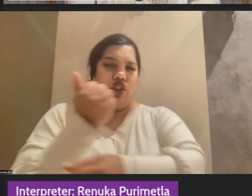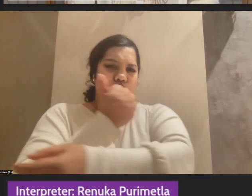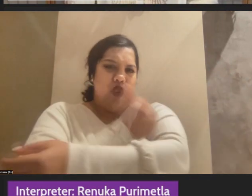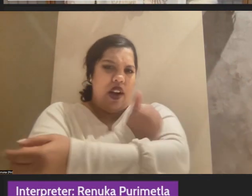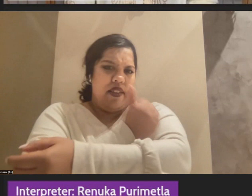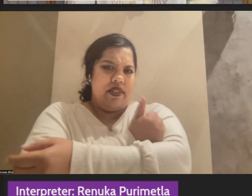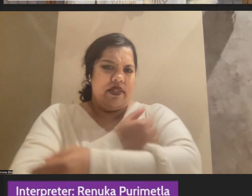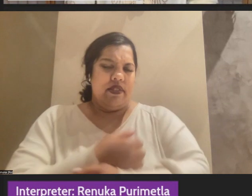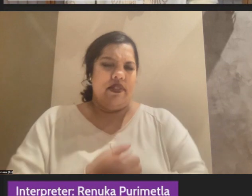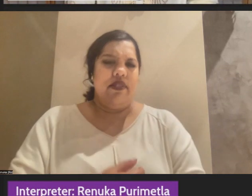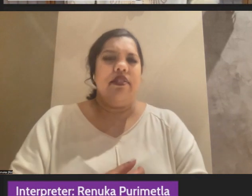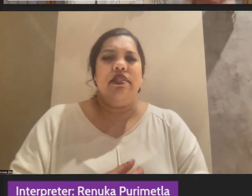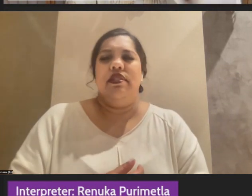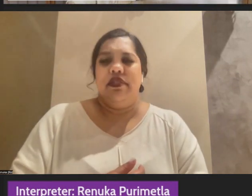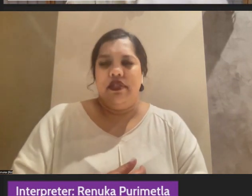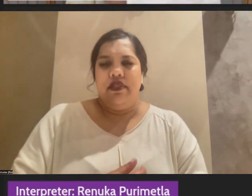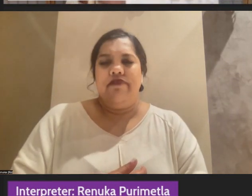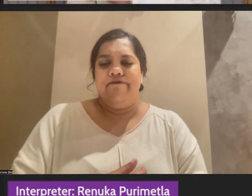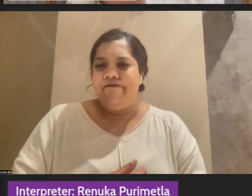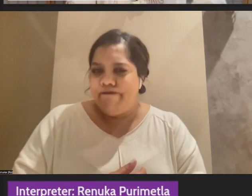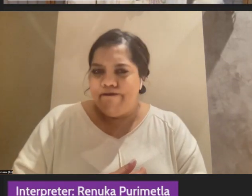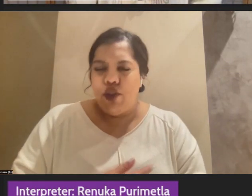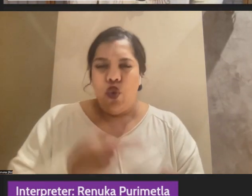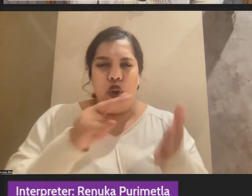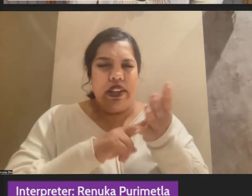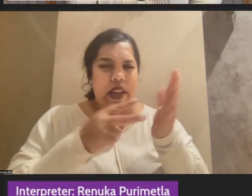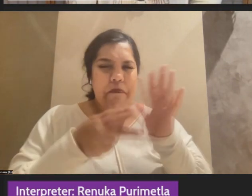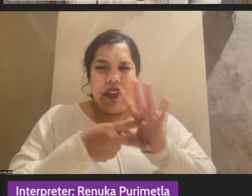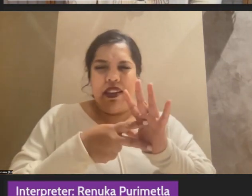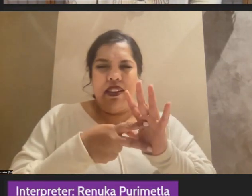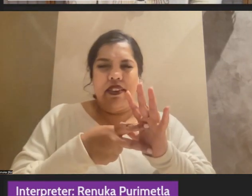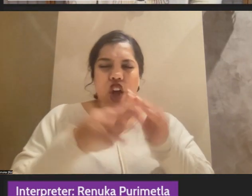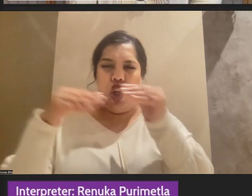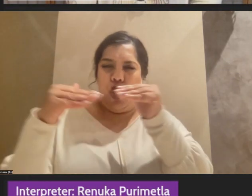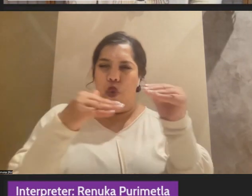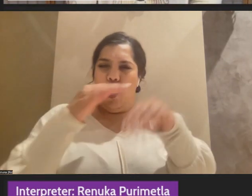drugs. It's a war on people.